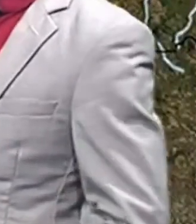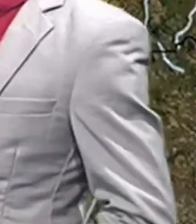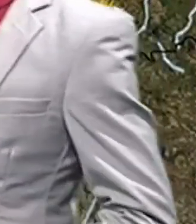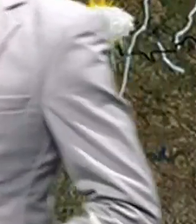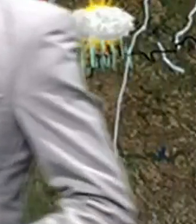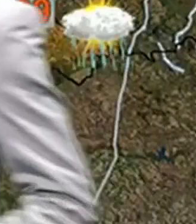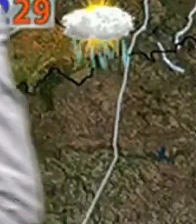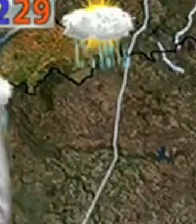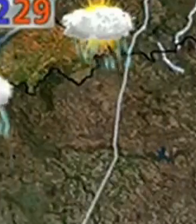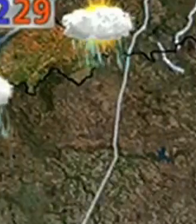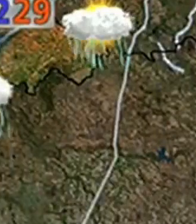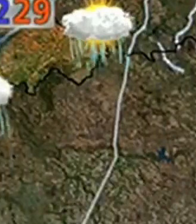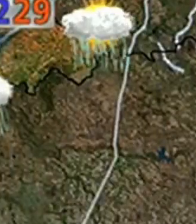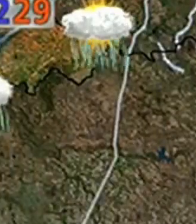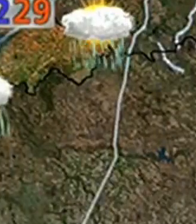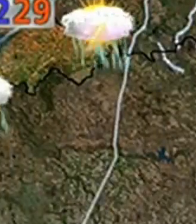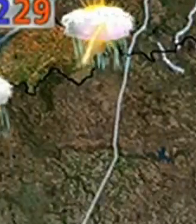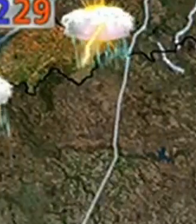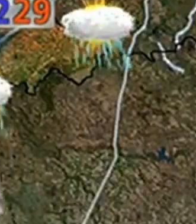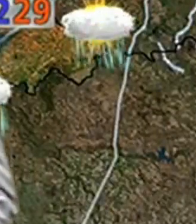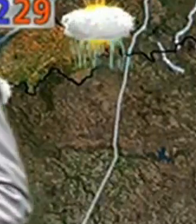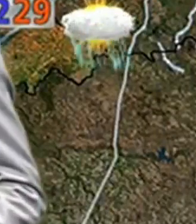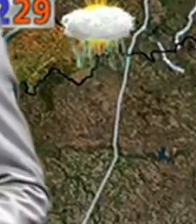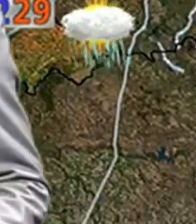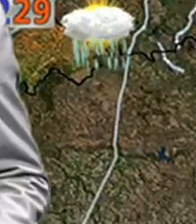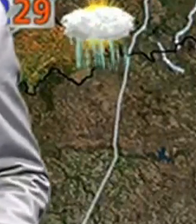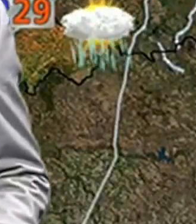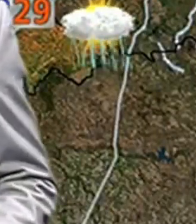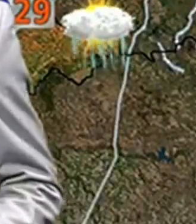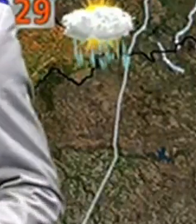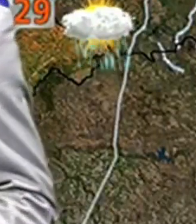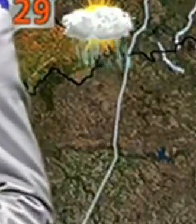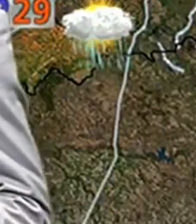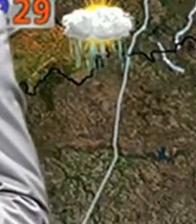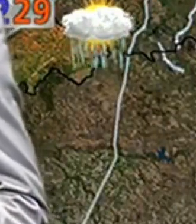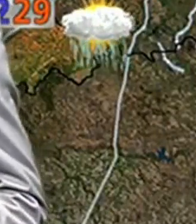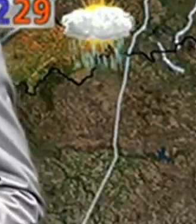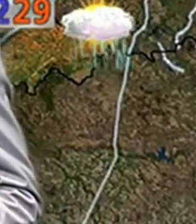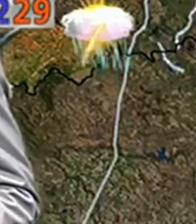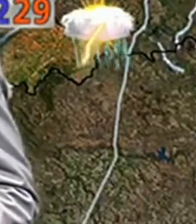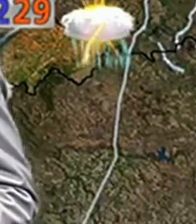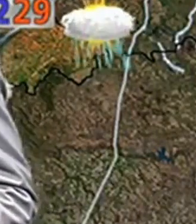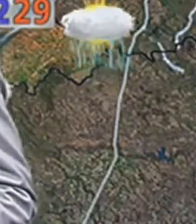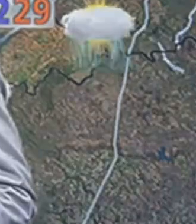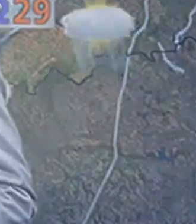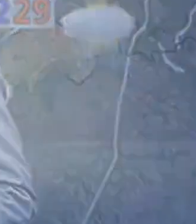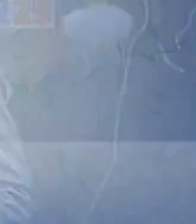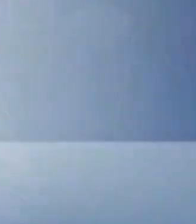30 ke tšona tše tša kakanya bosebotse go mbjale hone go tša go nna setlogolo sa Babina Tau ke re mmogo